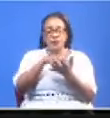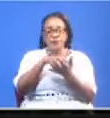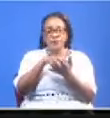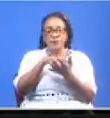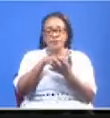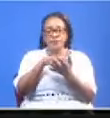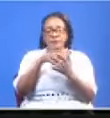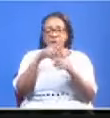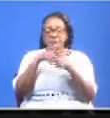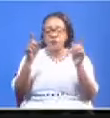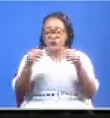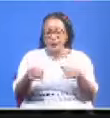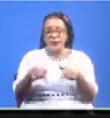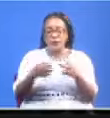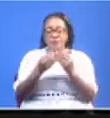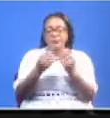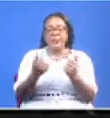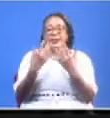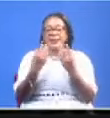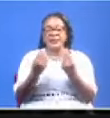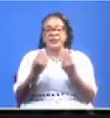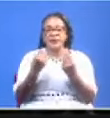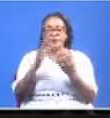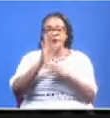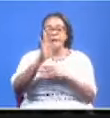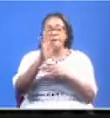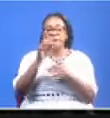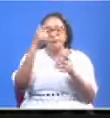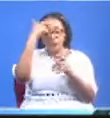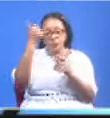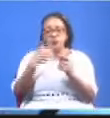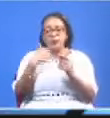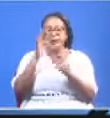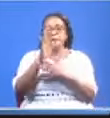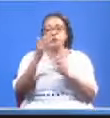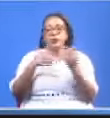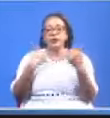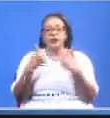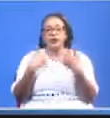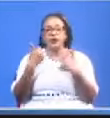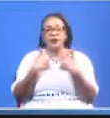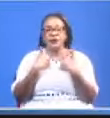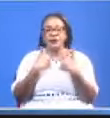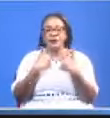But today we made it a bit easy for them, because we also wanted them to enjoy.